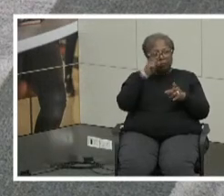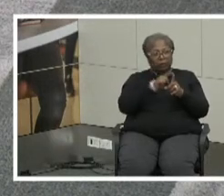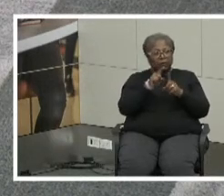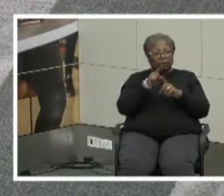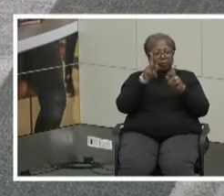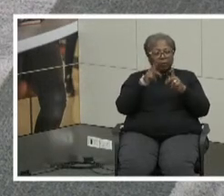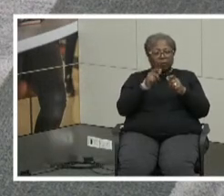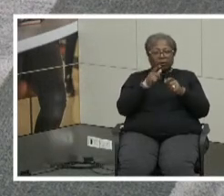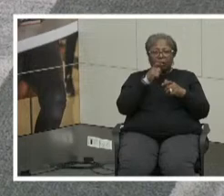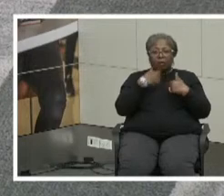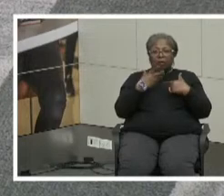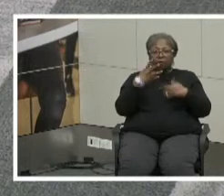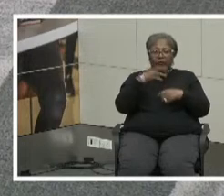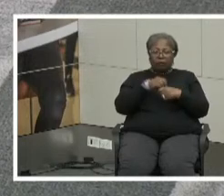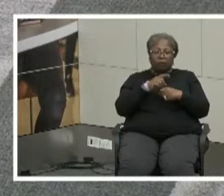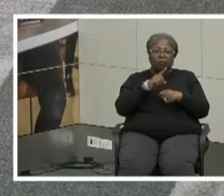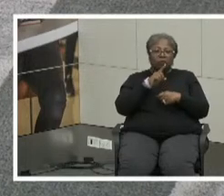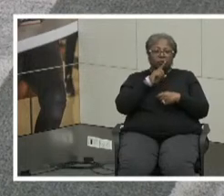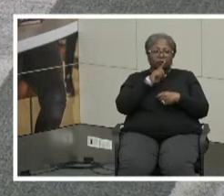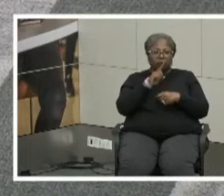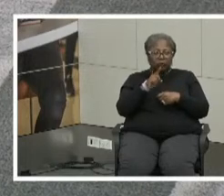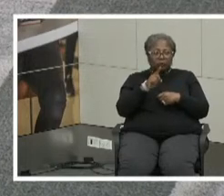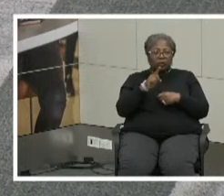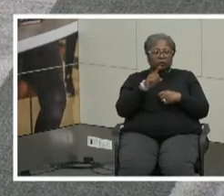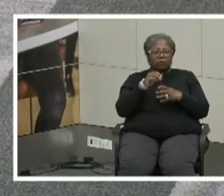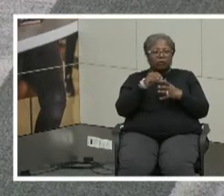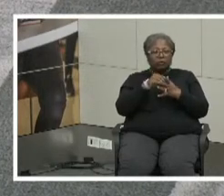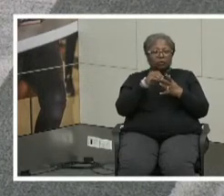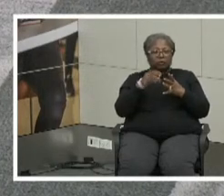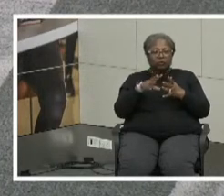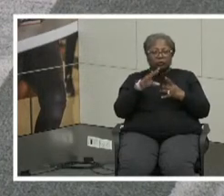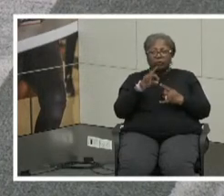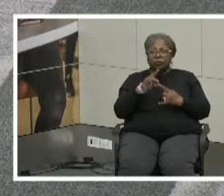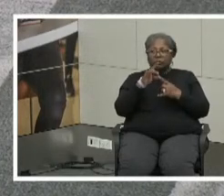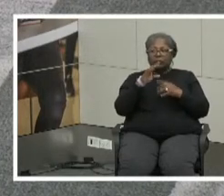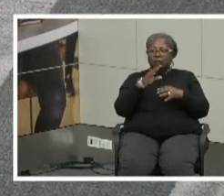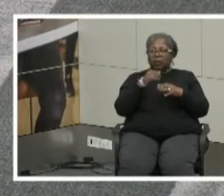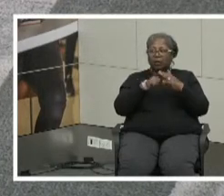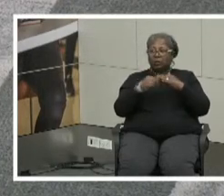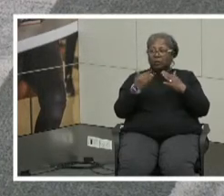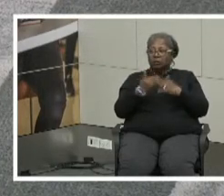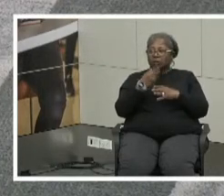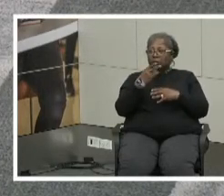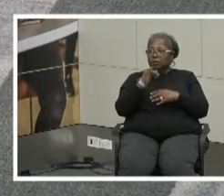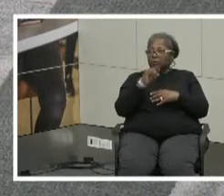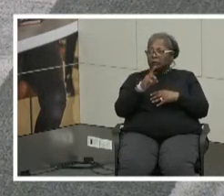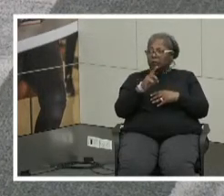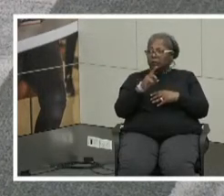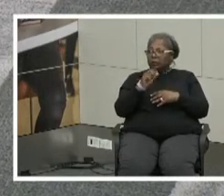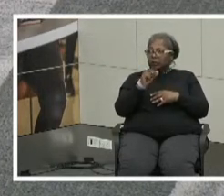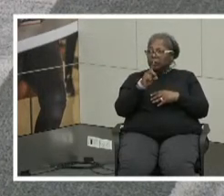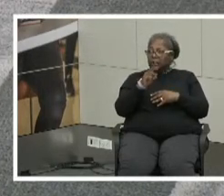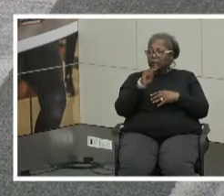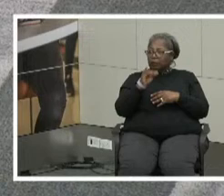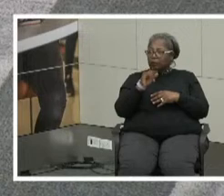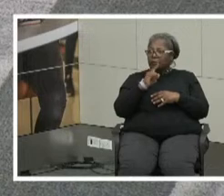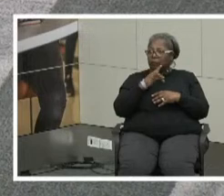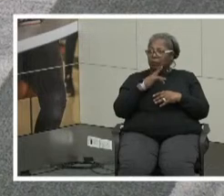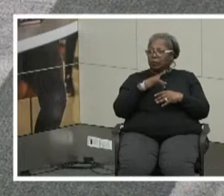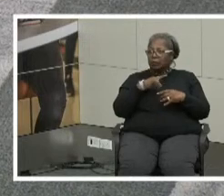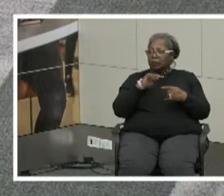person with autism I find the treatment of students with exceptionalities under the new HISD Administration to be